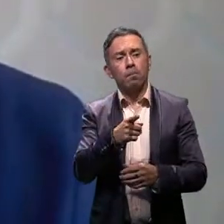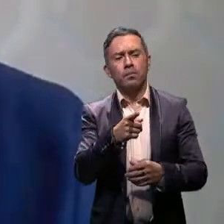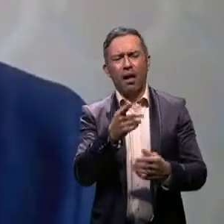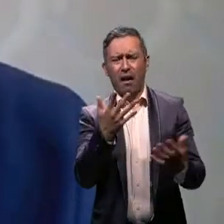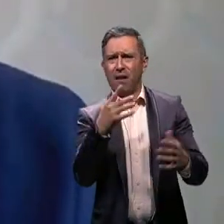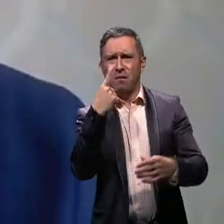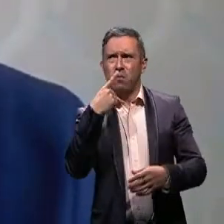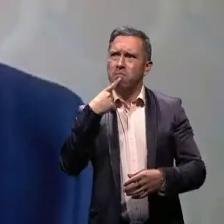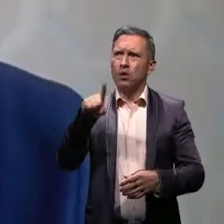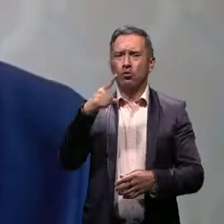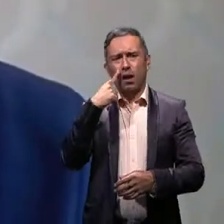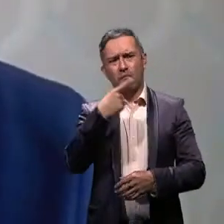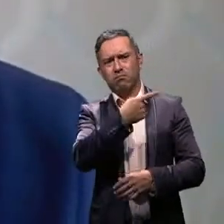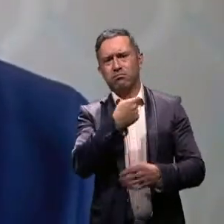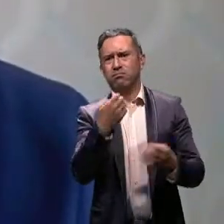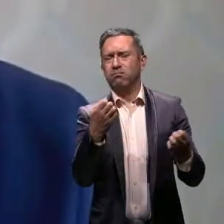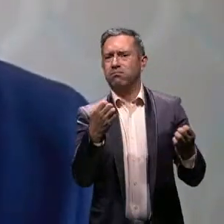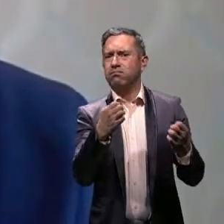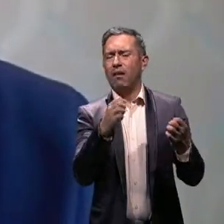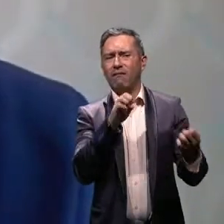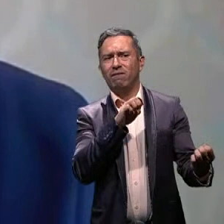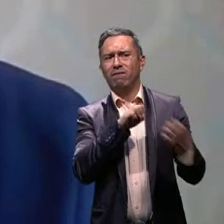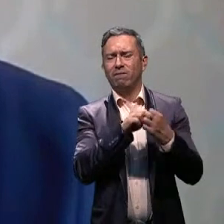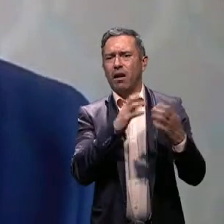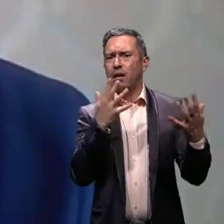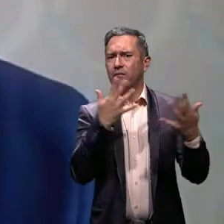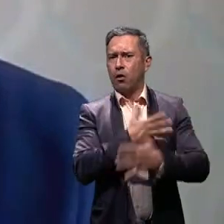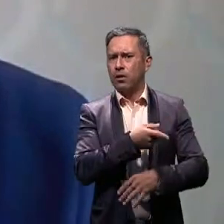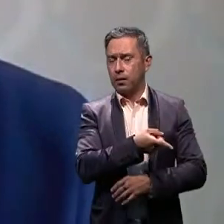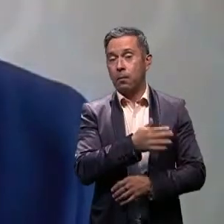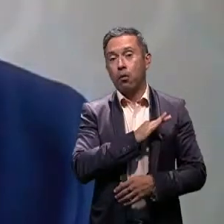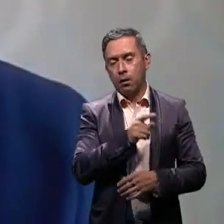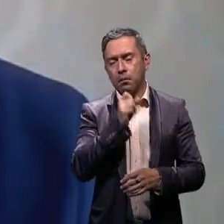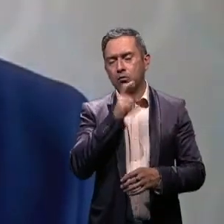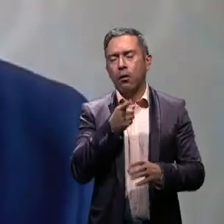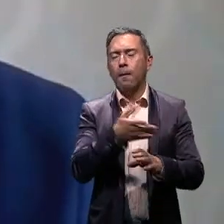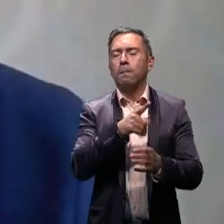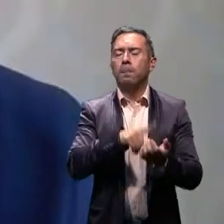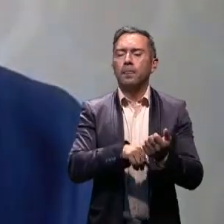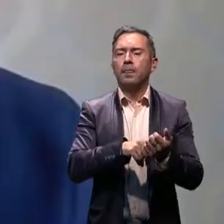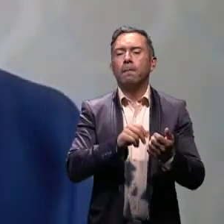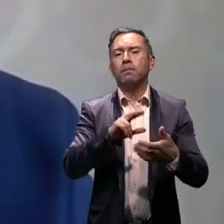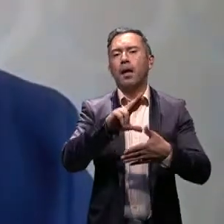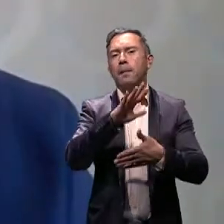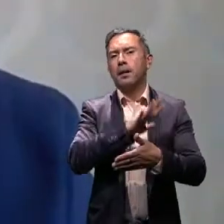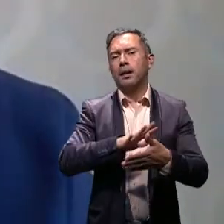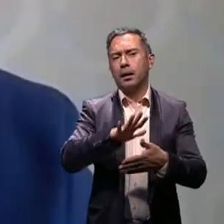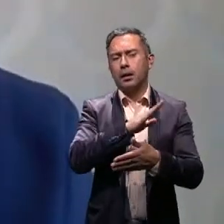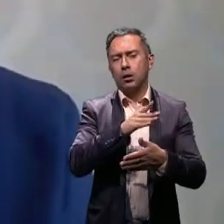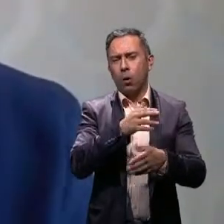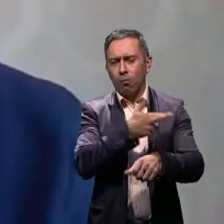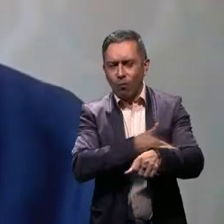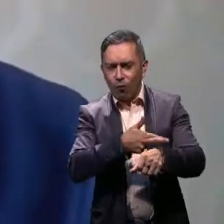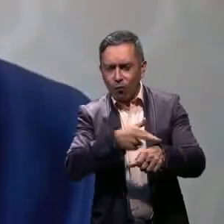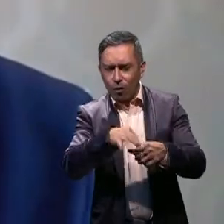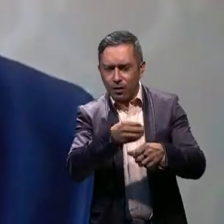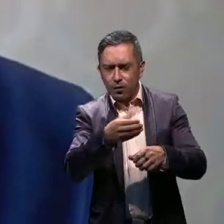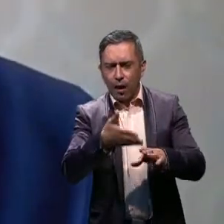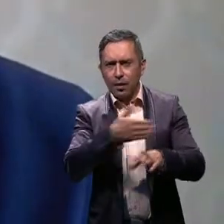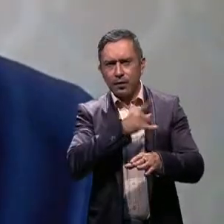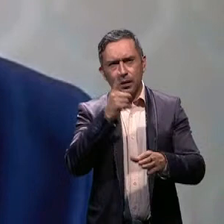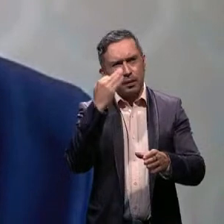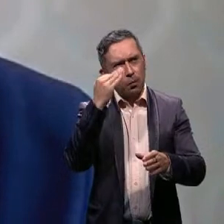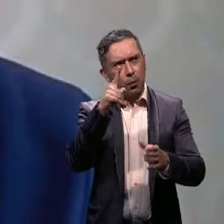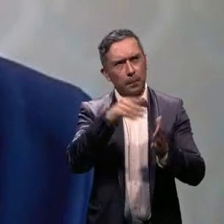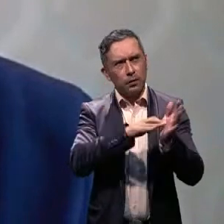well, we're speaking about irregularity, the issues in Latin America, for example,